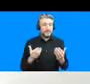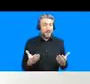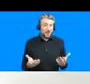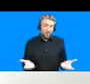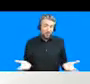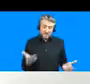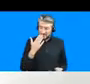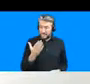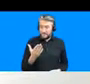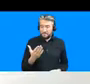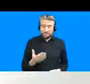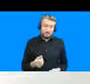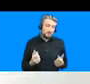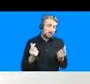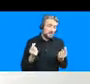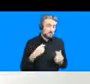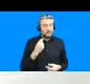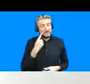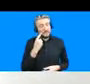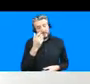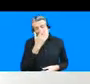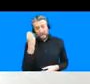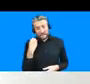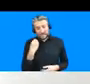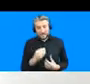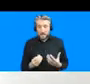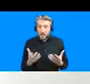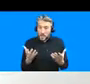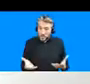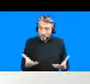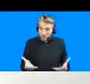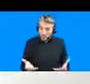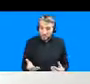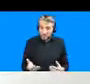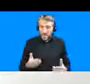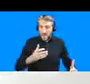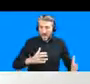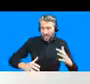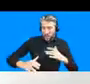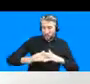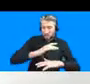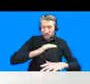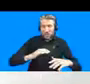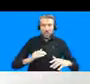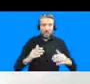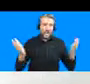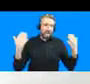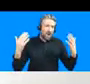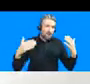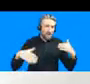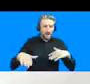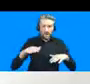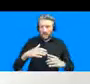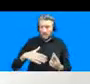that monumental and perhaps permanent shifts in our ecological um environmental societal infrastructure